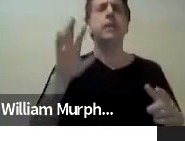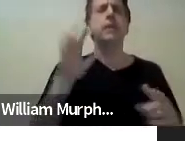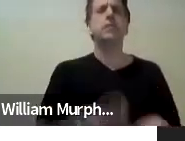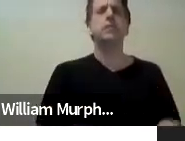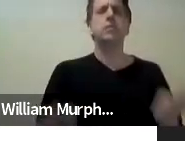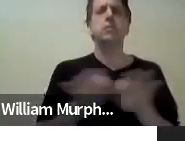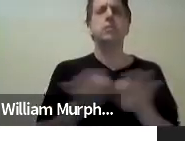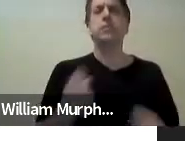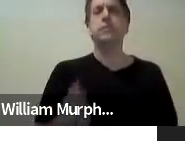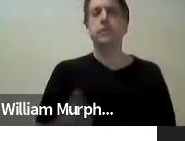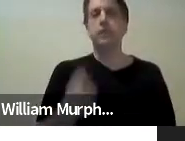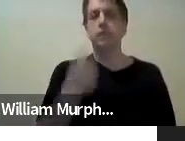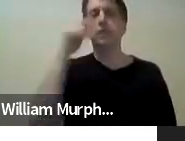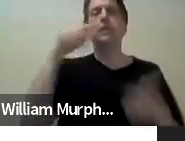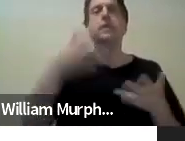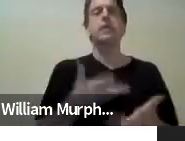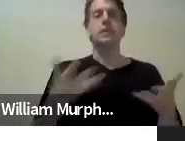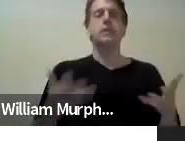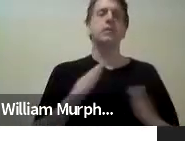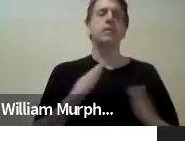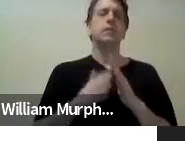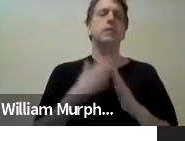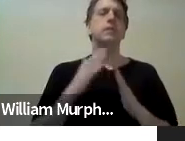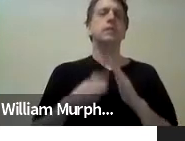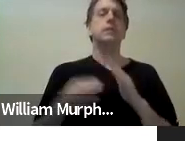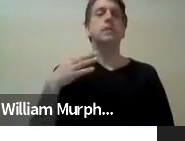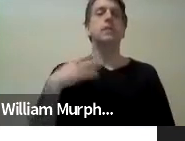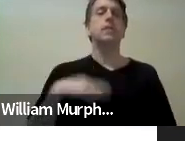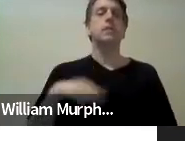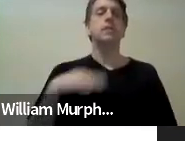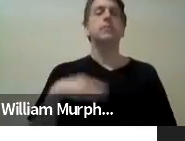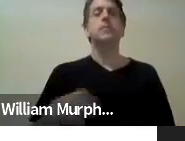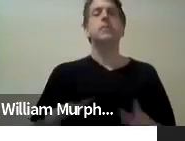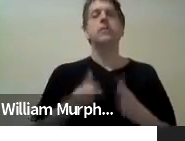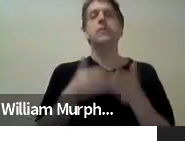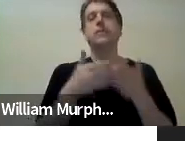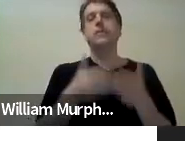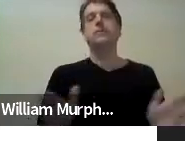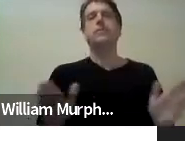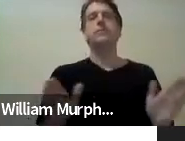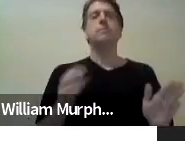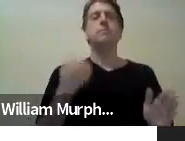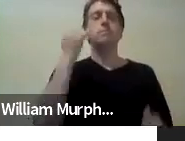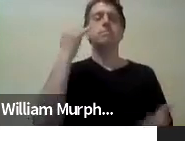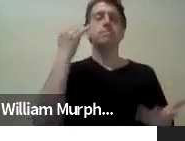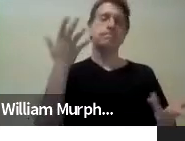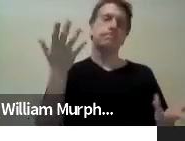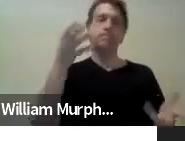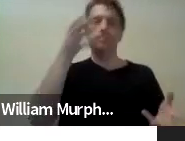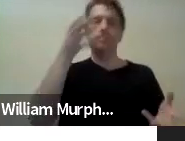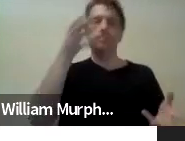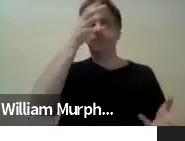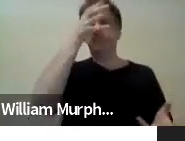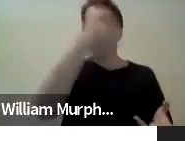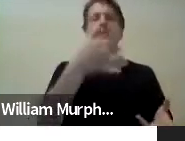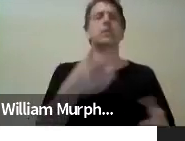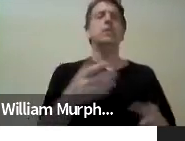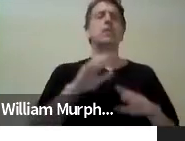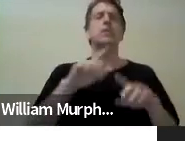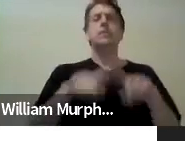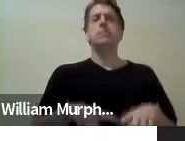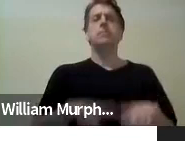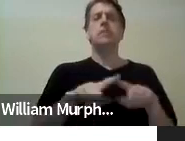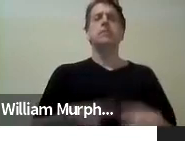that this is here in the city of Pittsburgh. It covers the idea that based on a person's